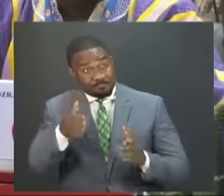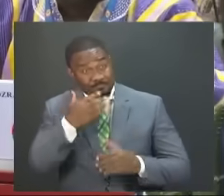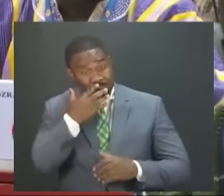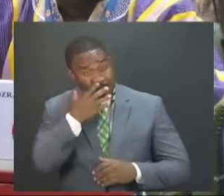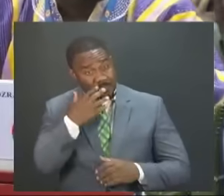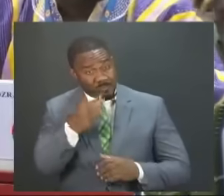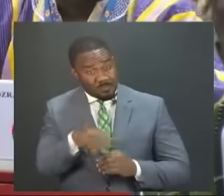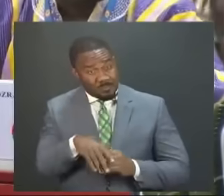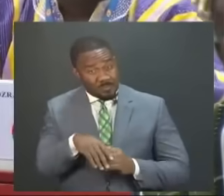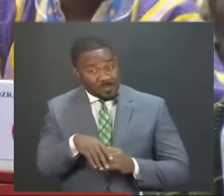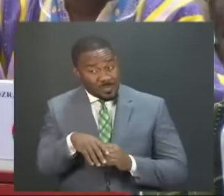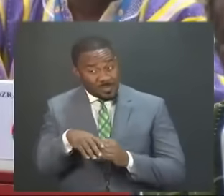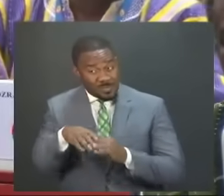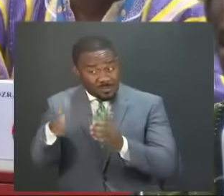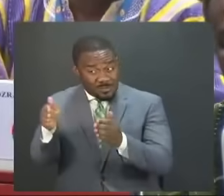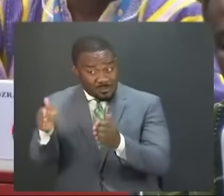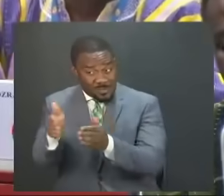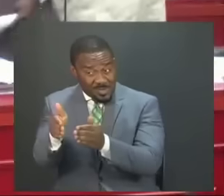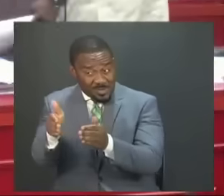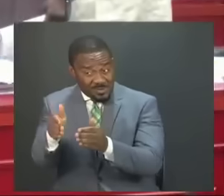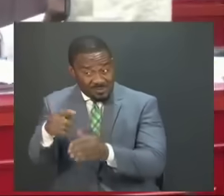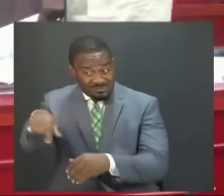The minority membership